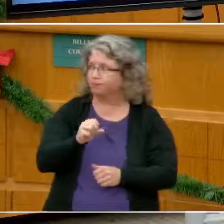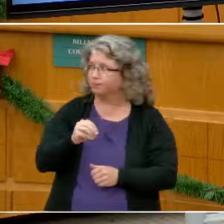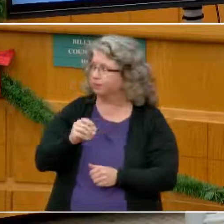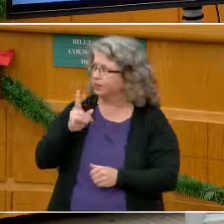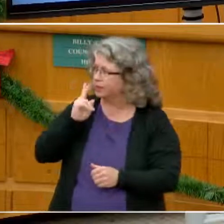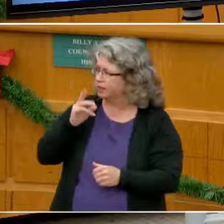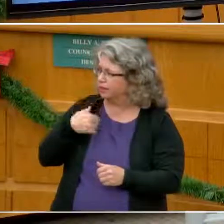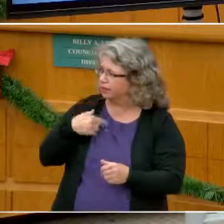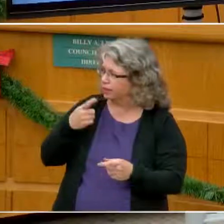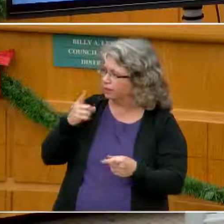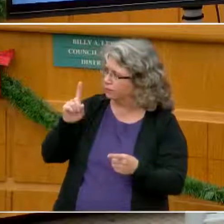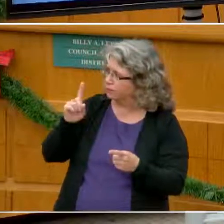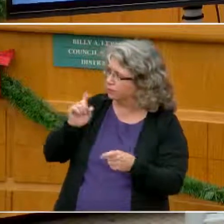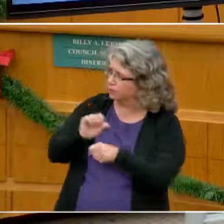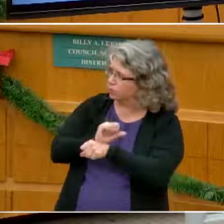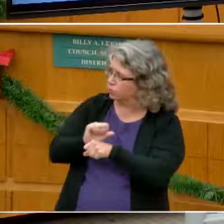me.